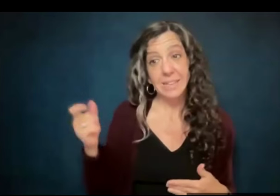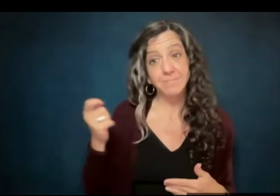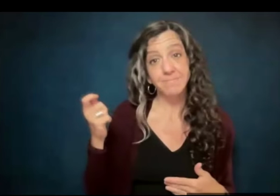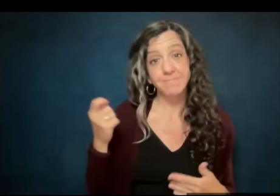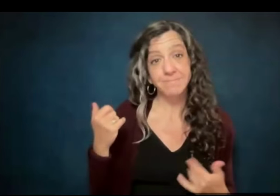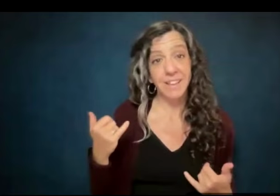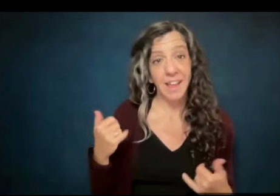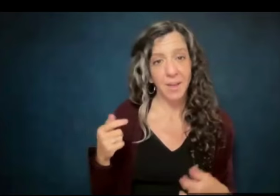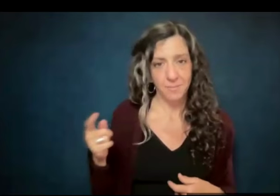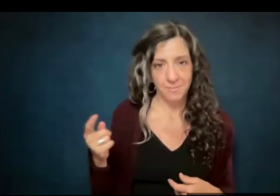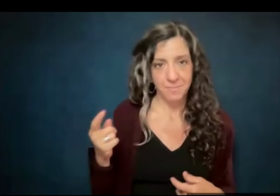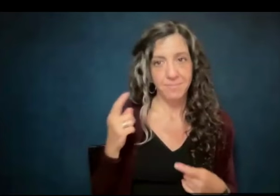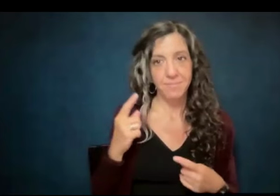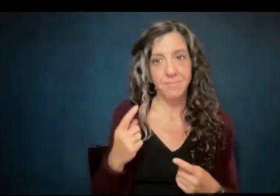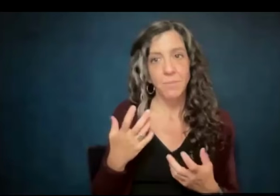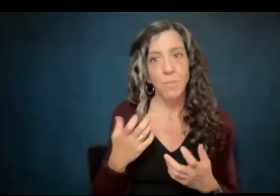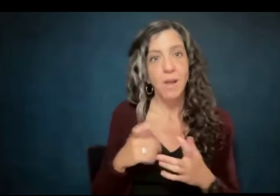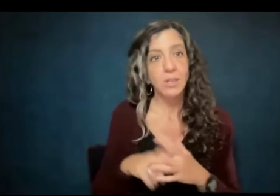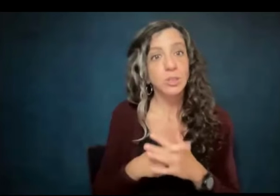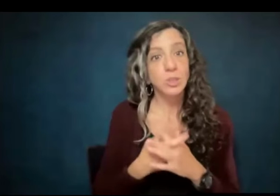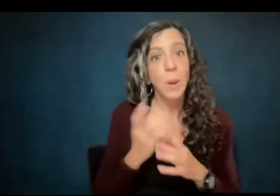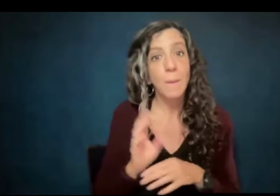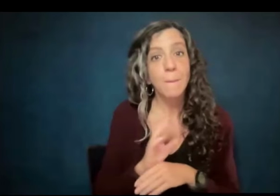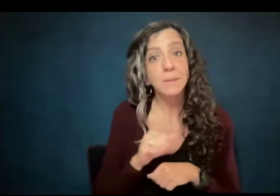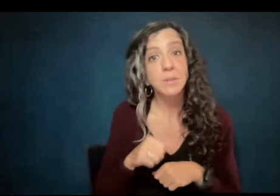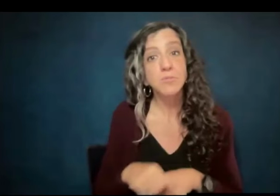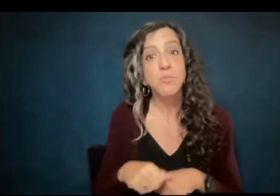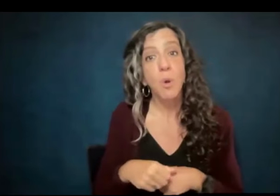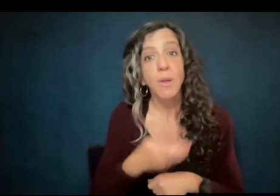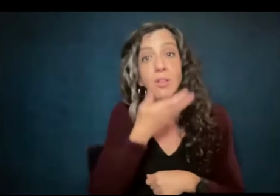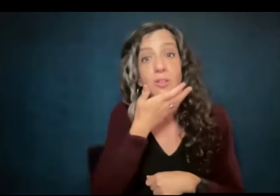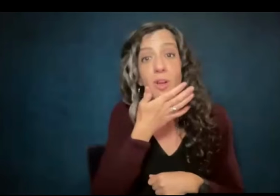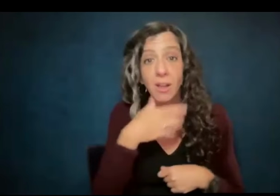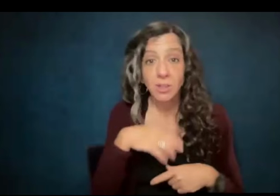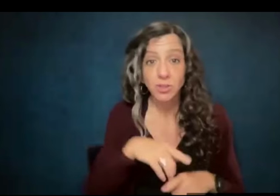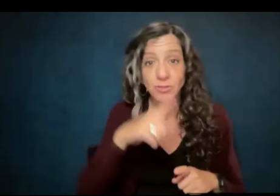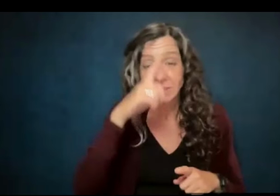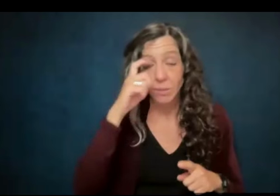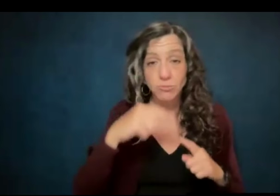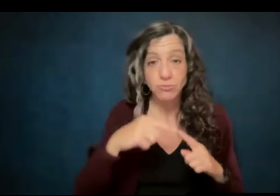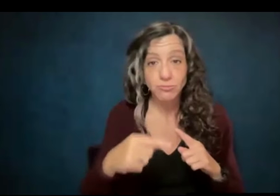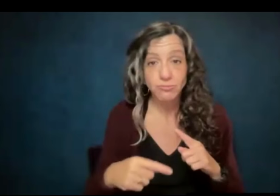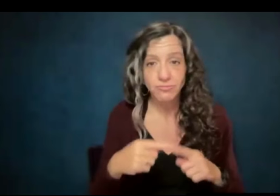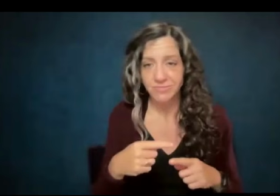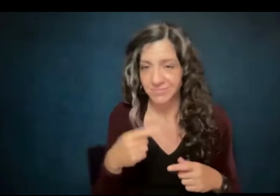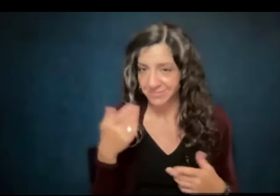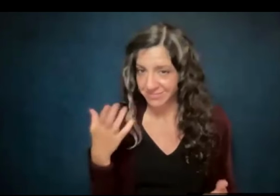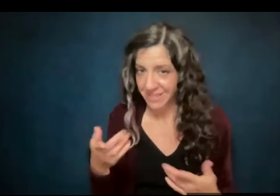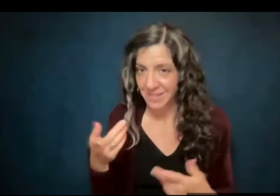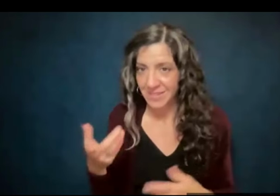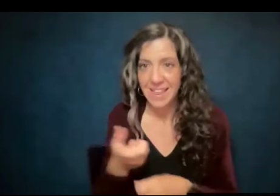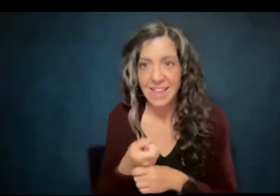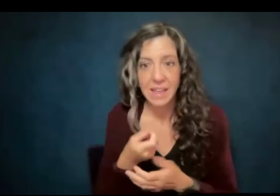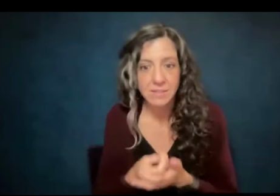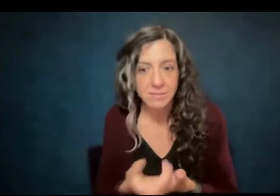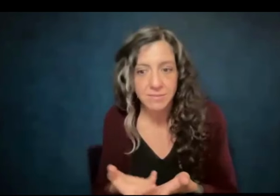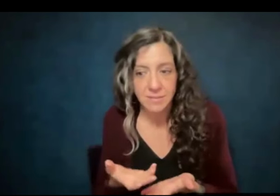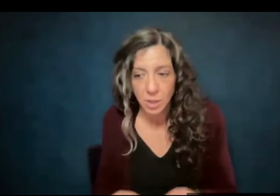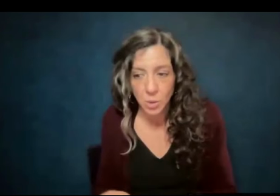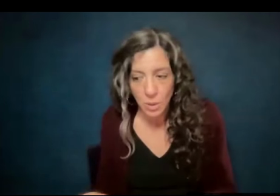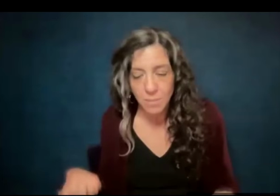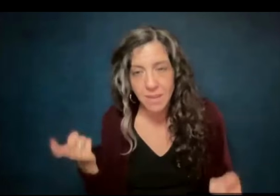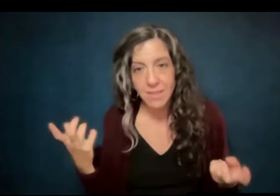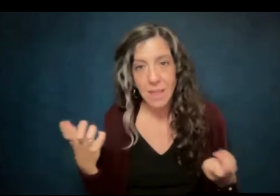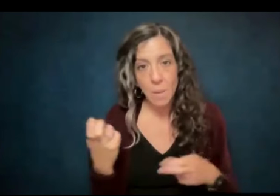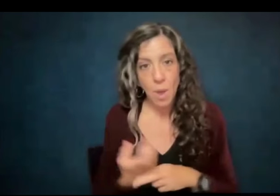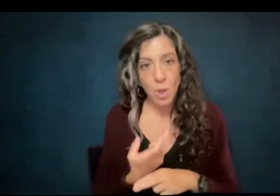SSI and they're going to start a business mowing lawns during the summer, and maybe they acquire some equipment that they're going to use in